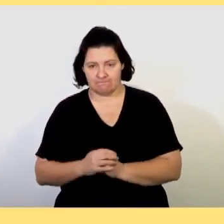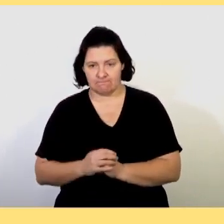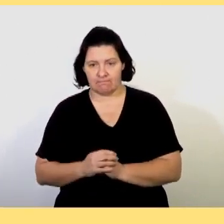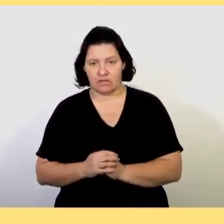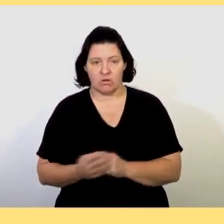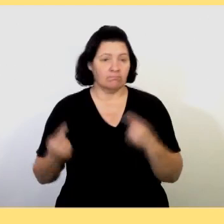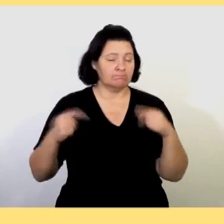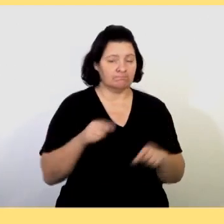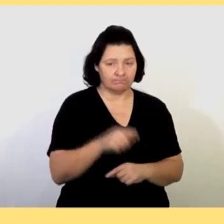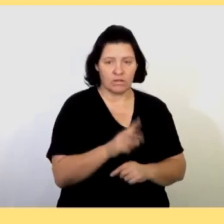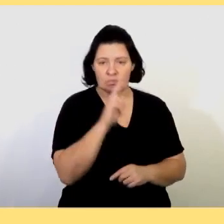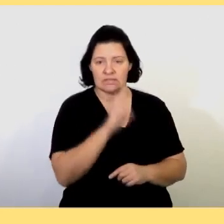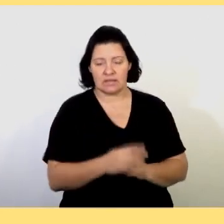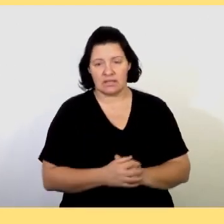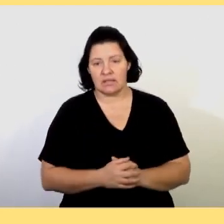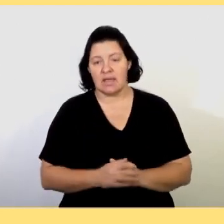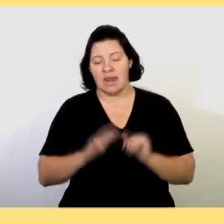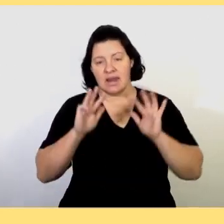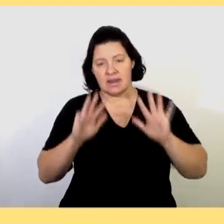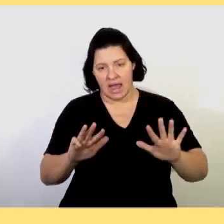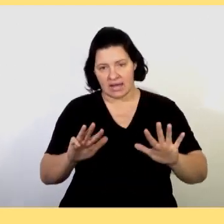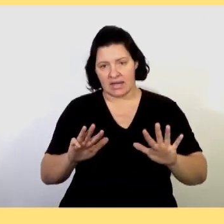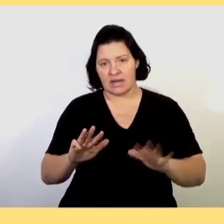$930. So I'll come here now, then I'll say